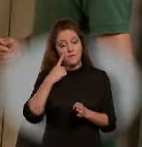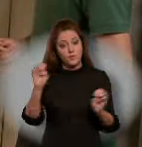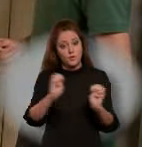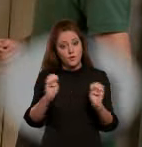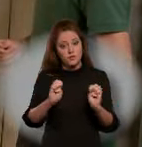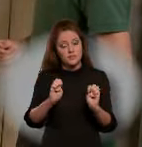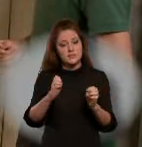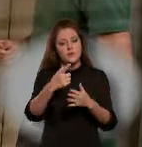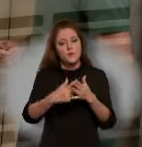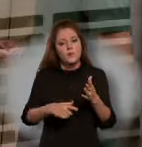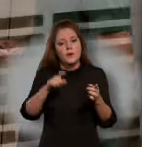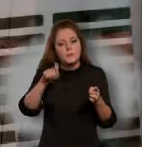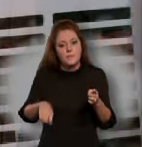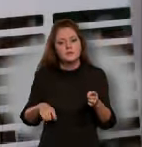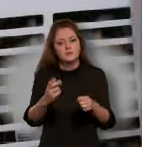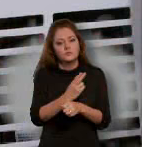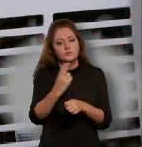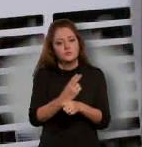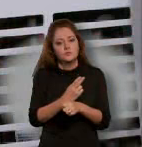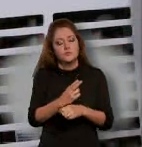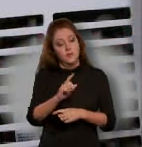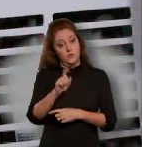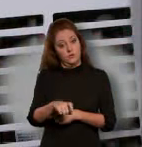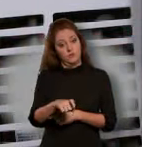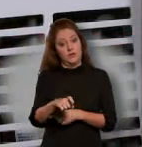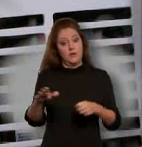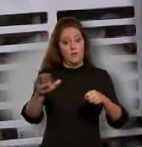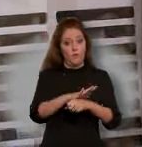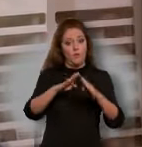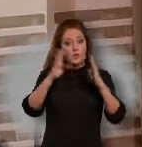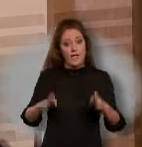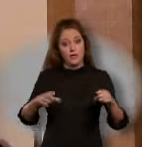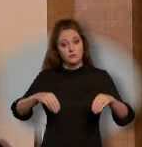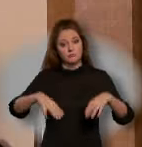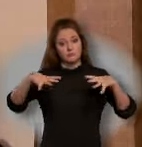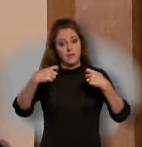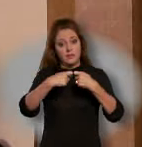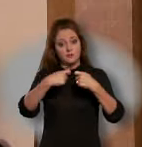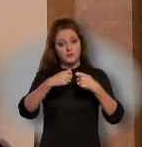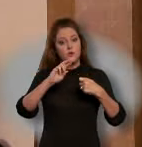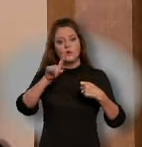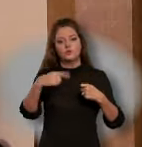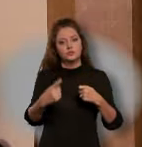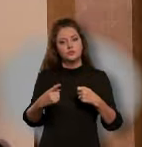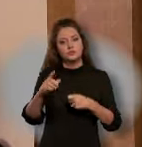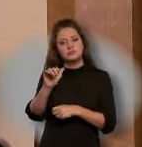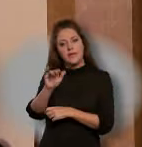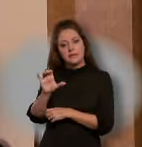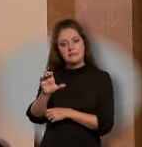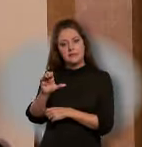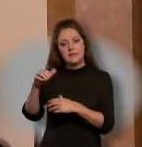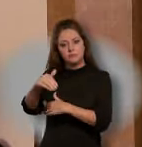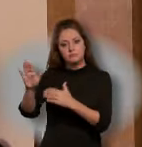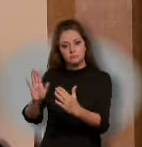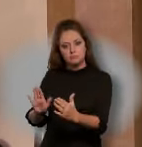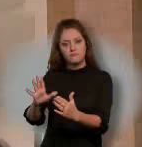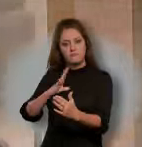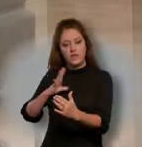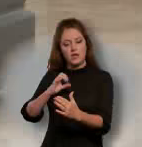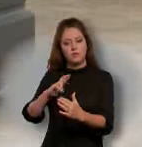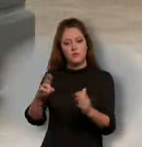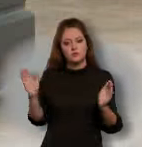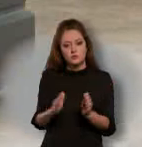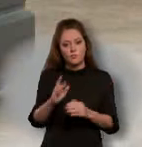think about what you must have. Do you need to power the whole house or just a window unit air conditioner, ventilator, and small